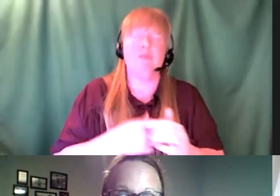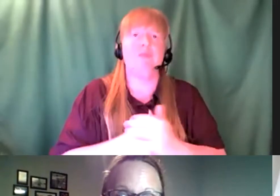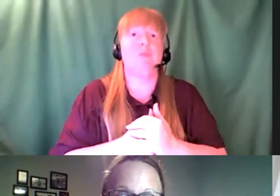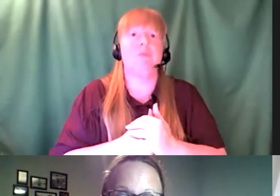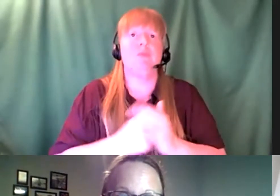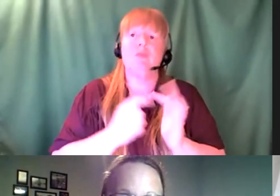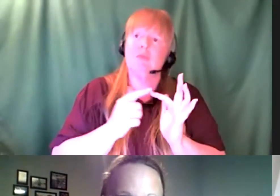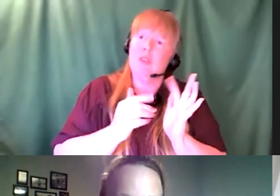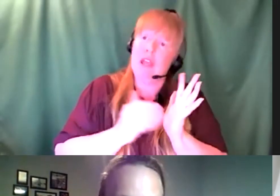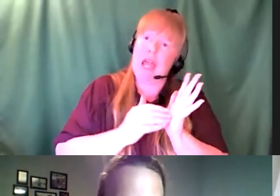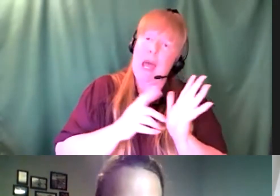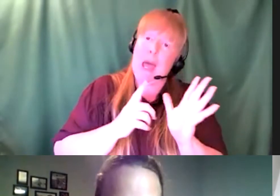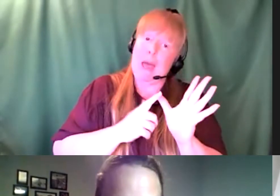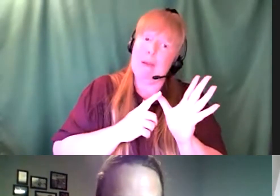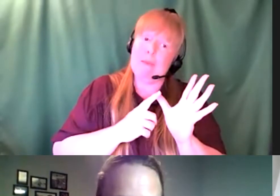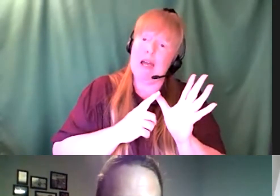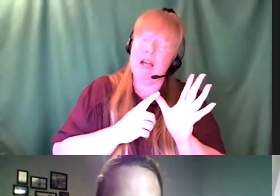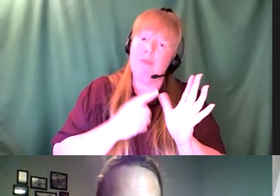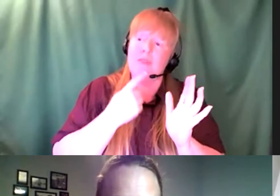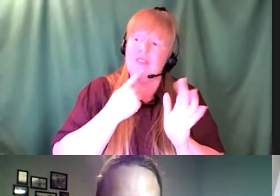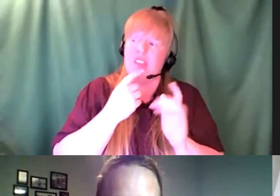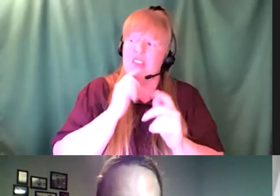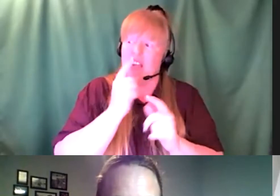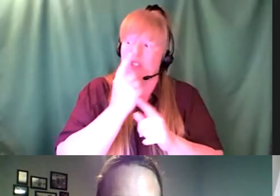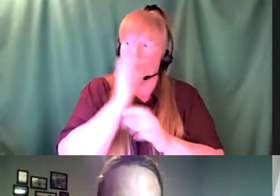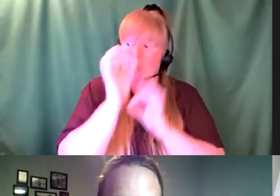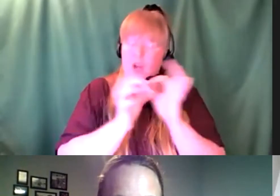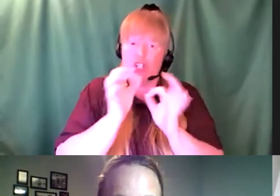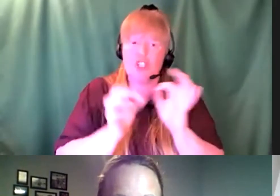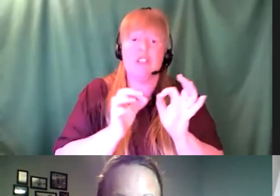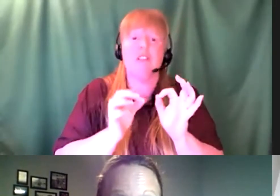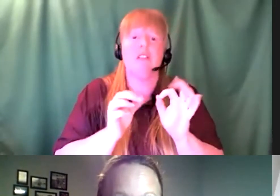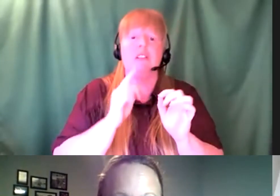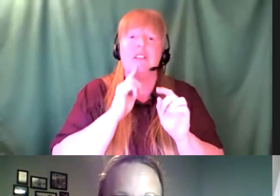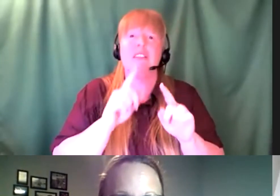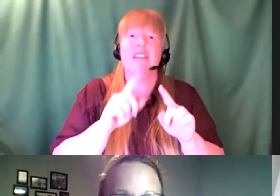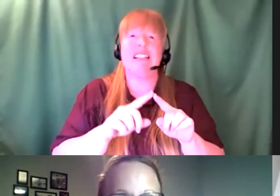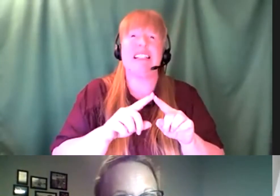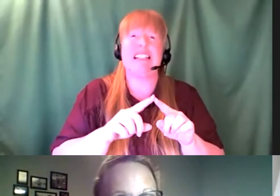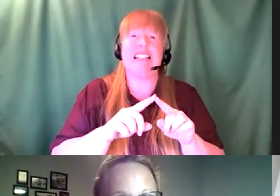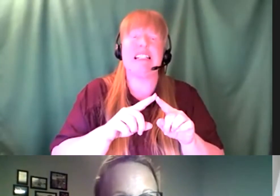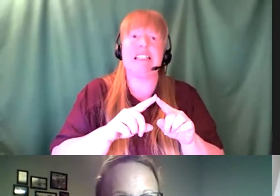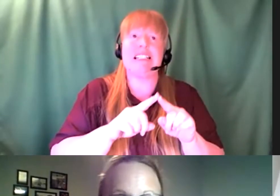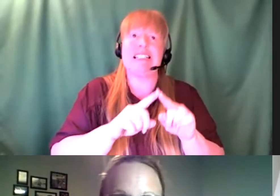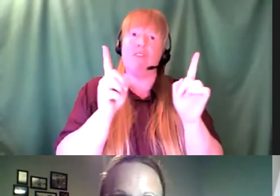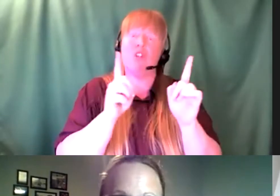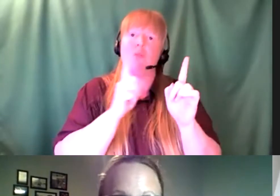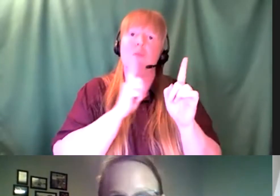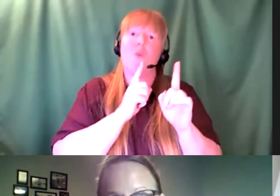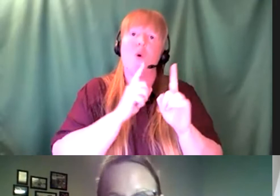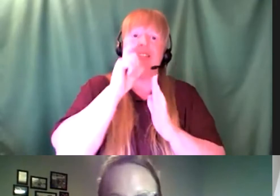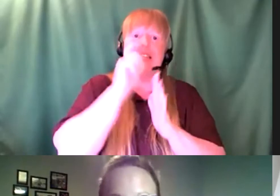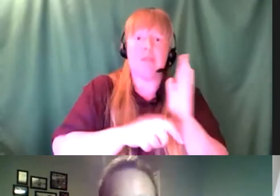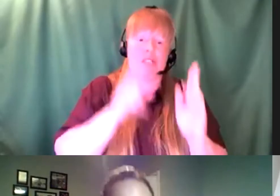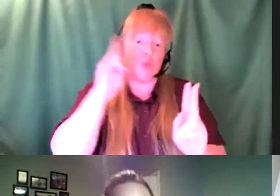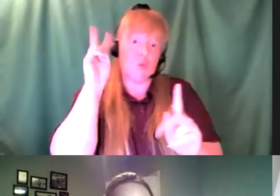know, there's a question in the chat actually that ties quite nicely in about differences for hidden disabilities opposed to visible ones, and in terms